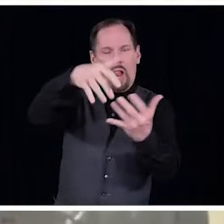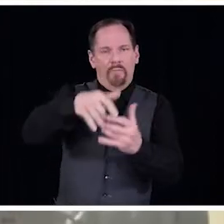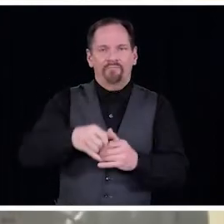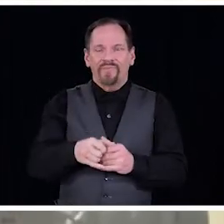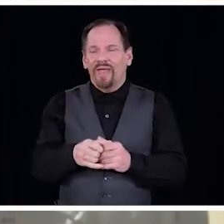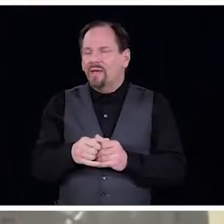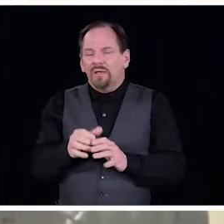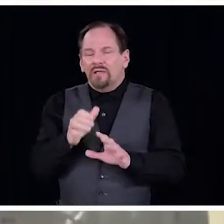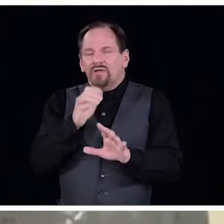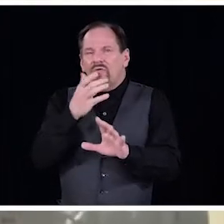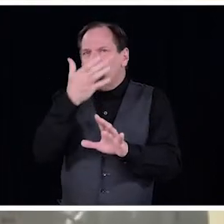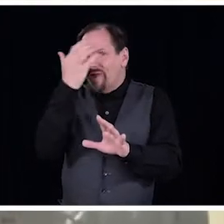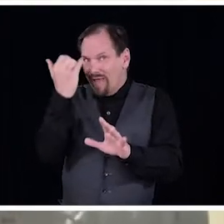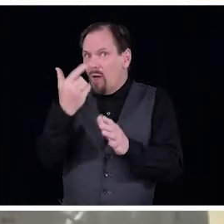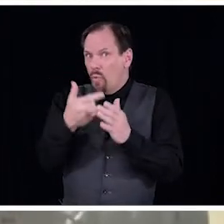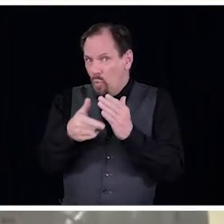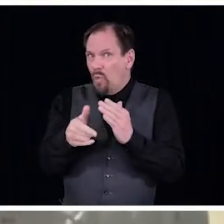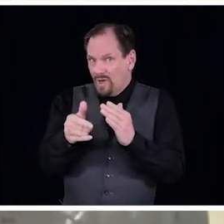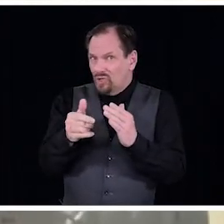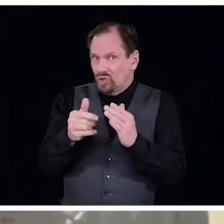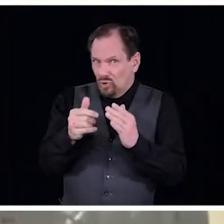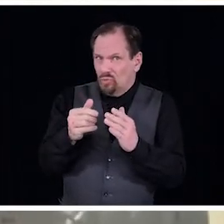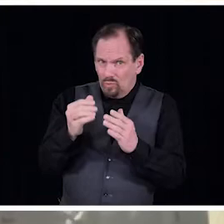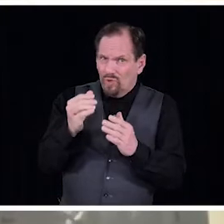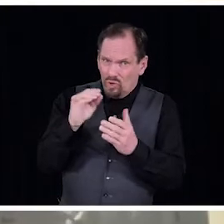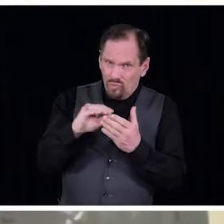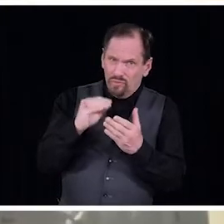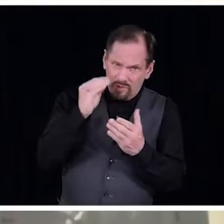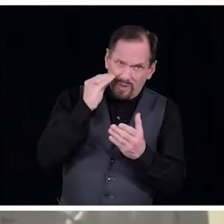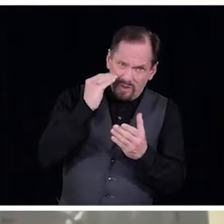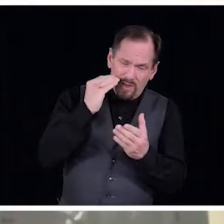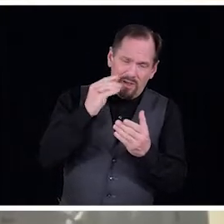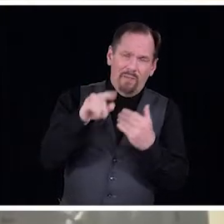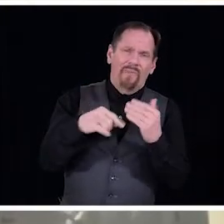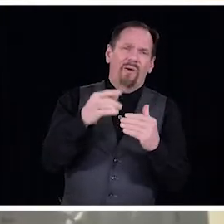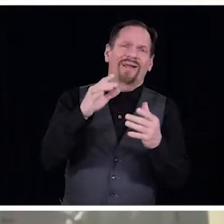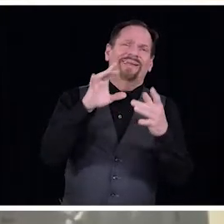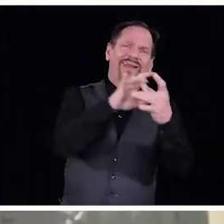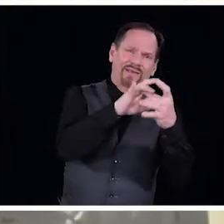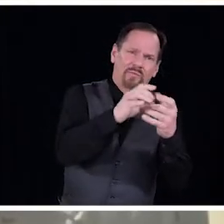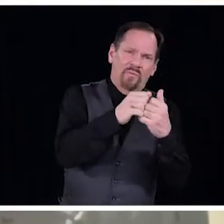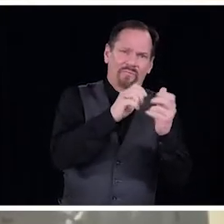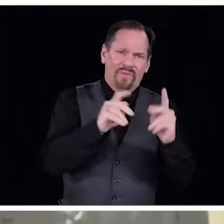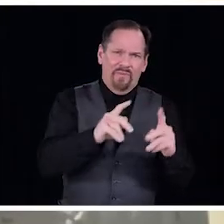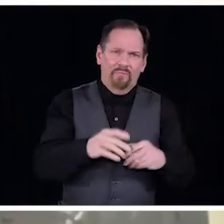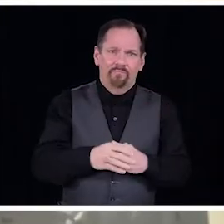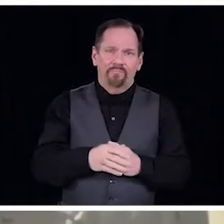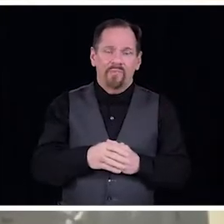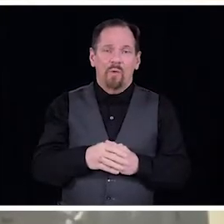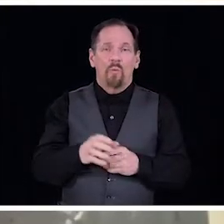and the connectivity when we return to our new normal. It may be very easy to get back into a